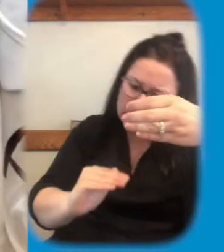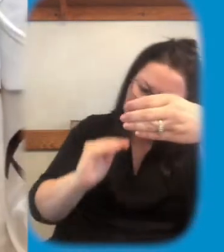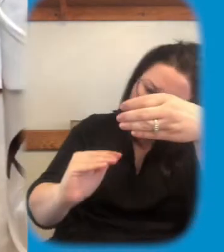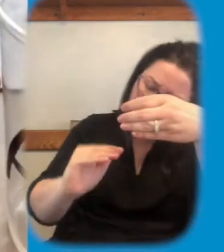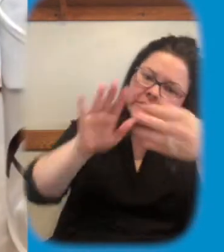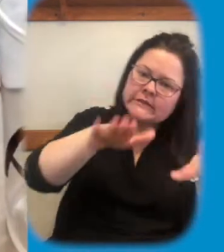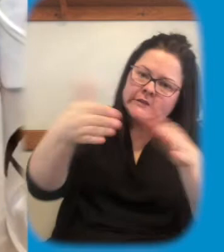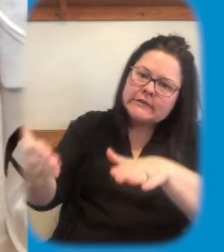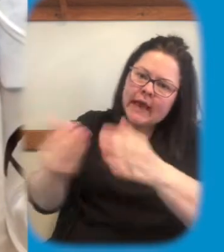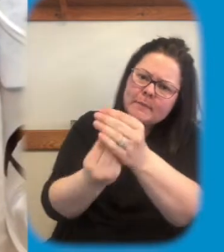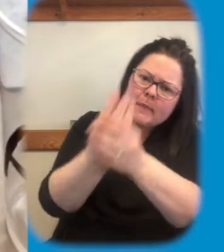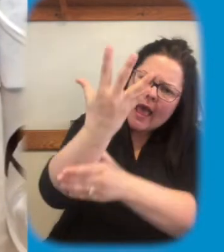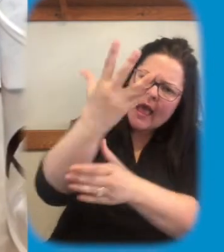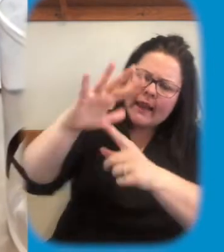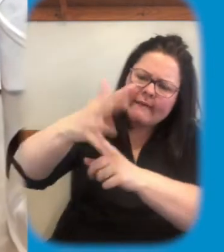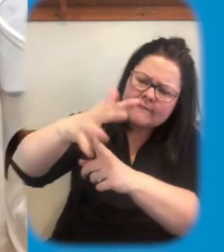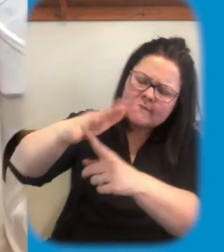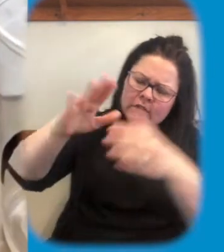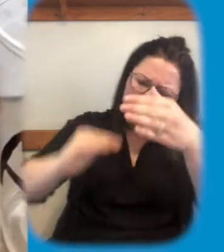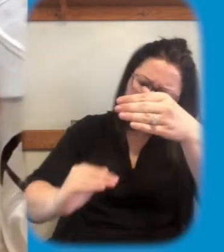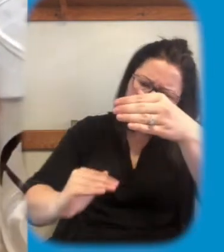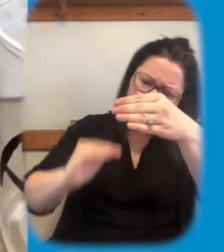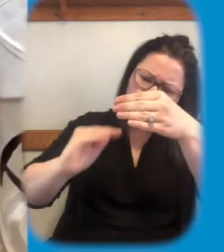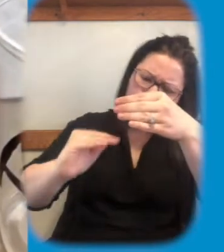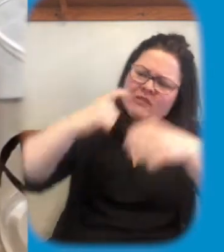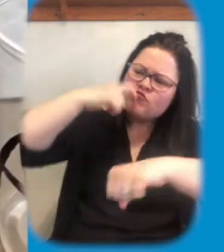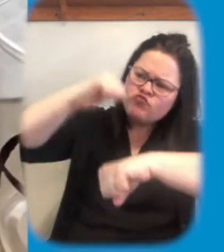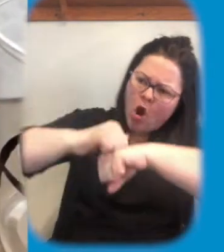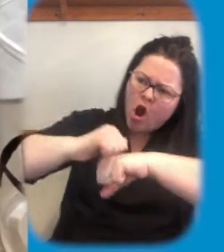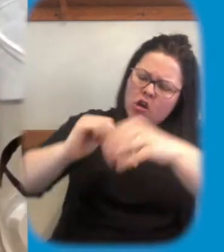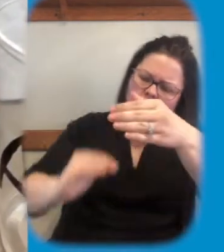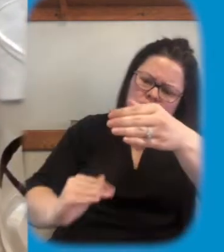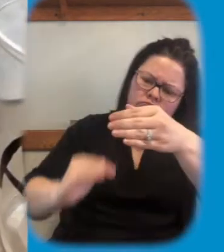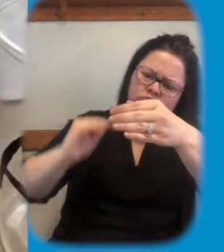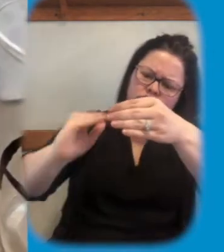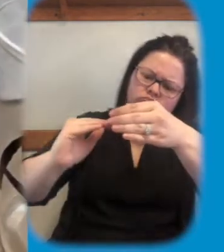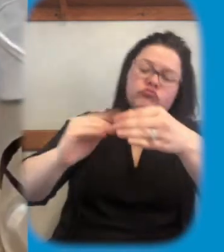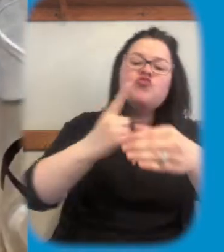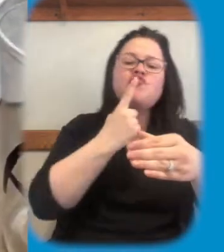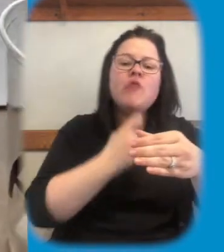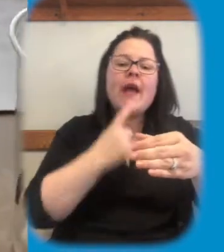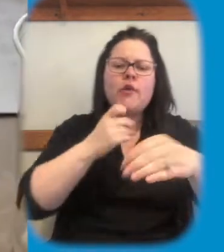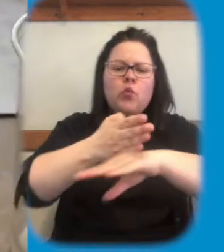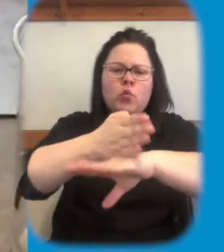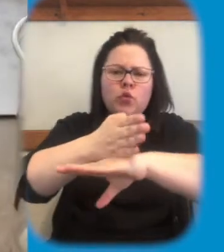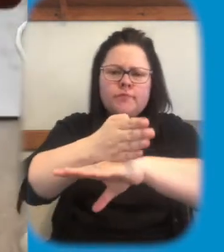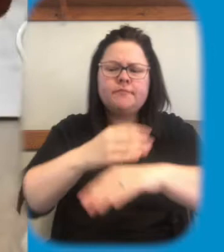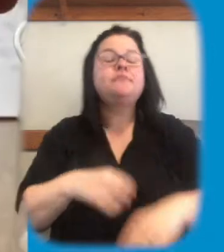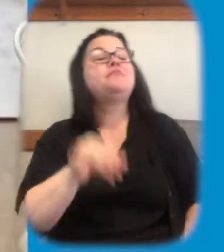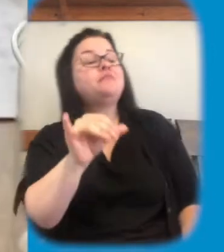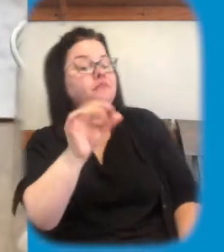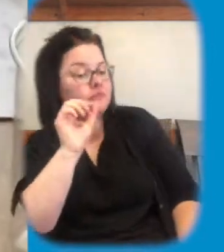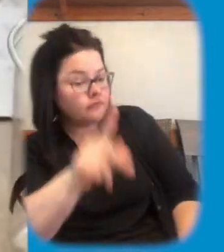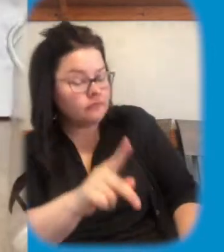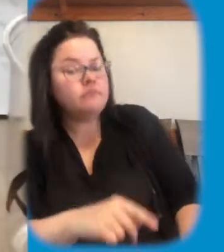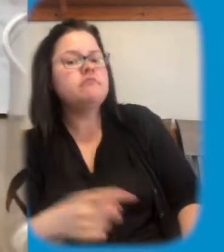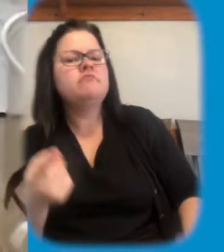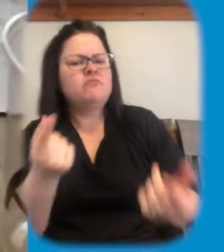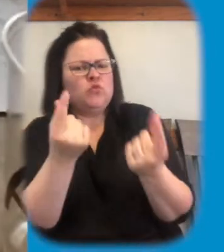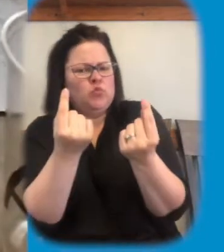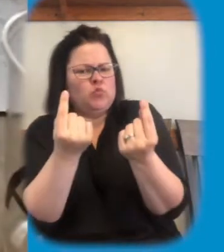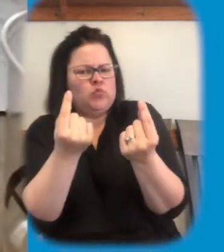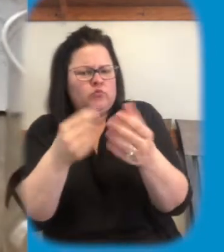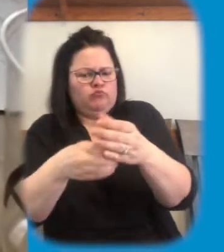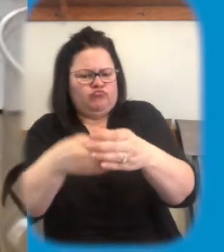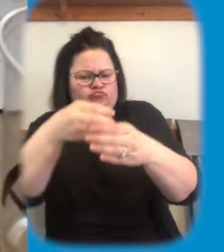Grass, dead plants or leaves I can't remember, then rocks, then some redwood chips. So what are we going to do